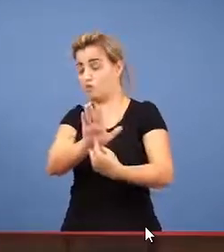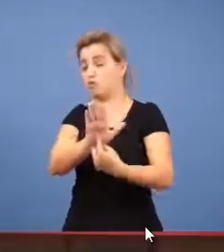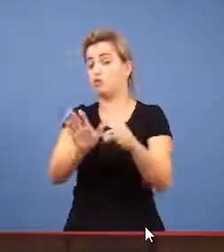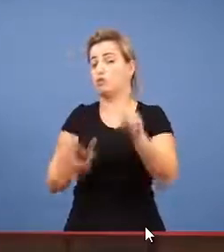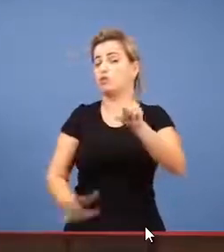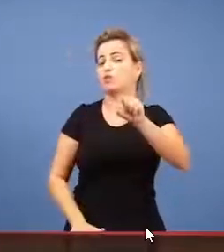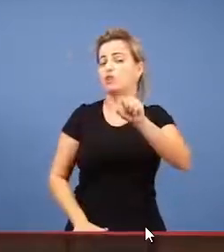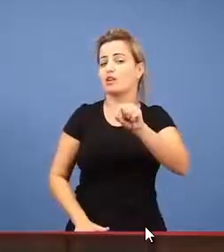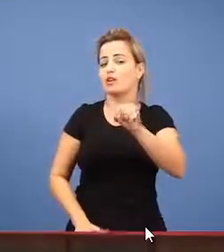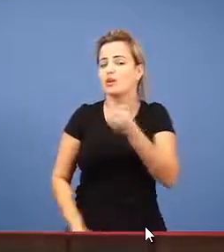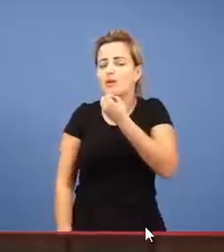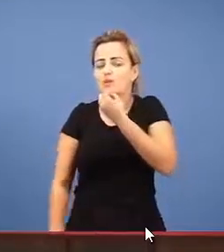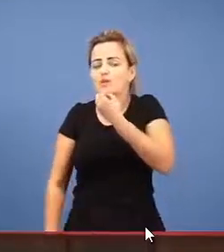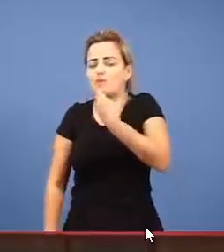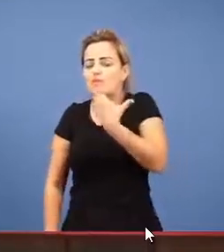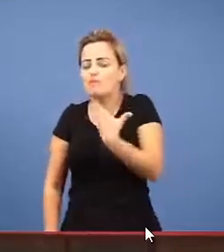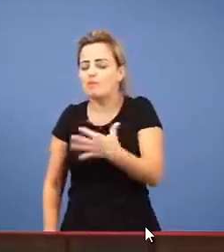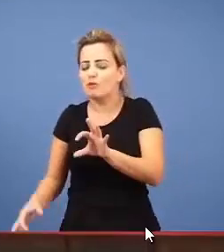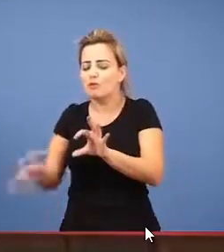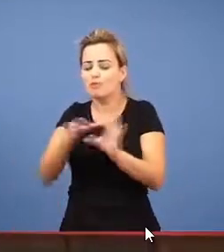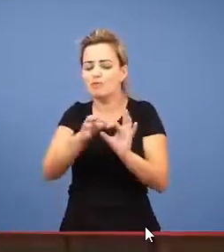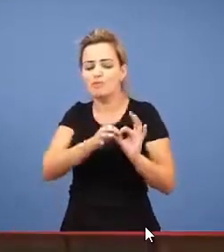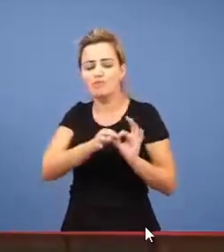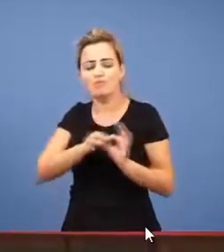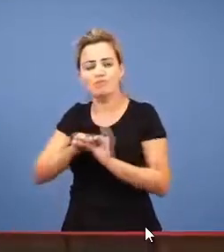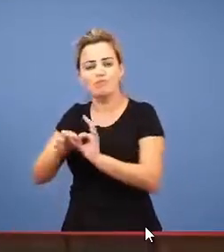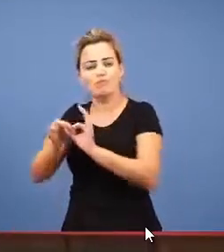But the word of the Lord shows